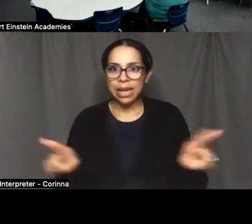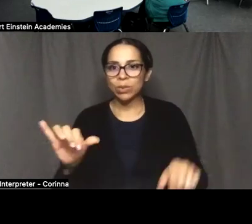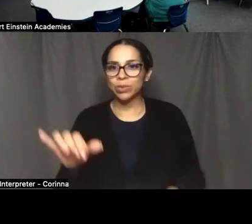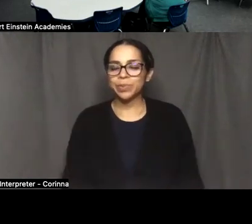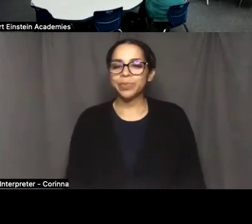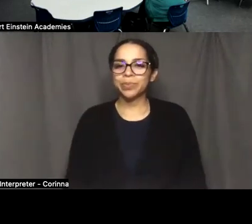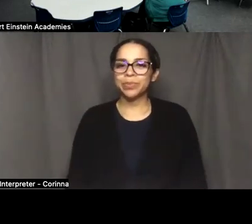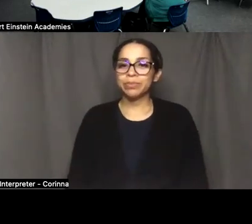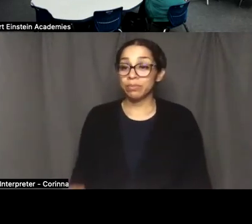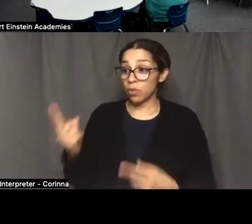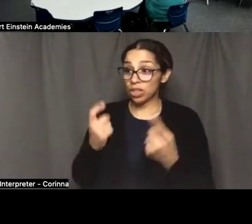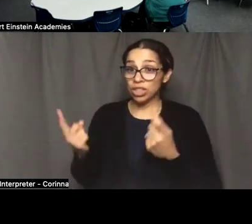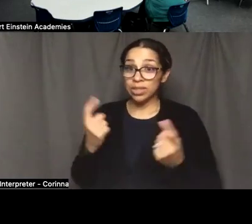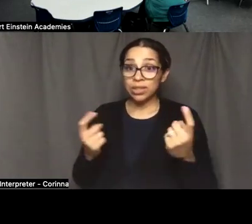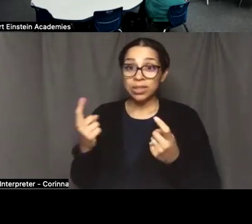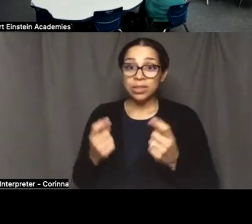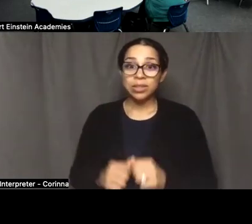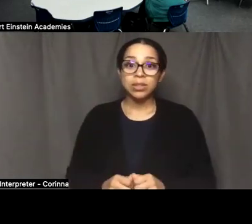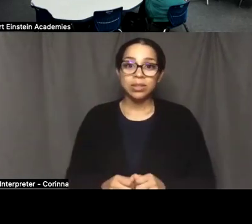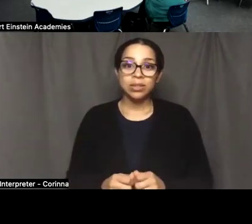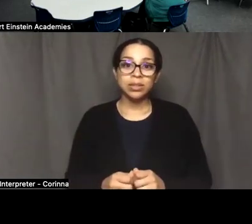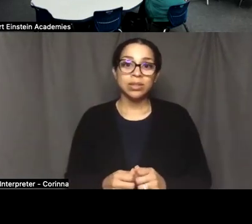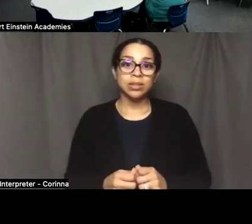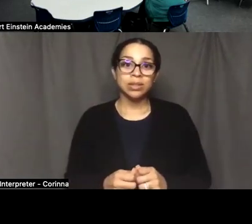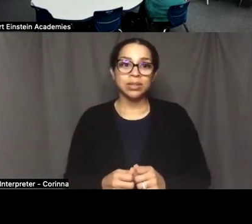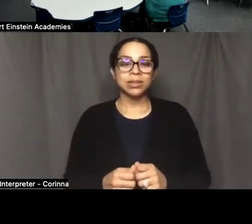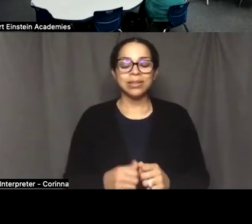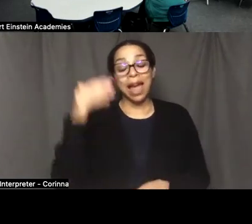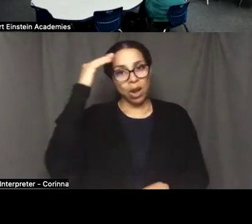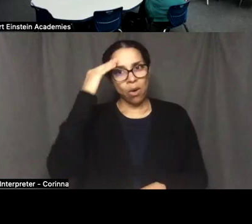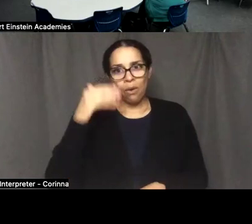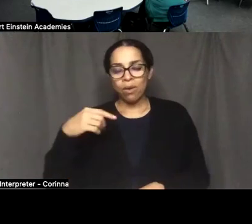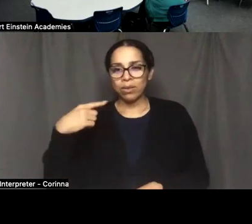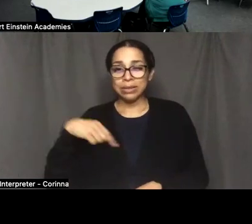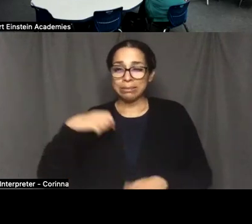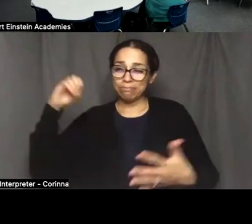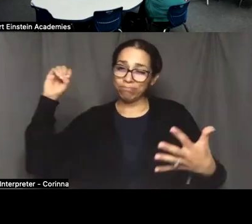Questions? Take a deep breath. I know that was a ton of information.